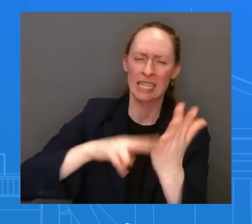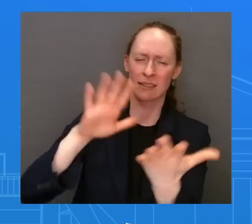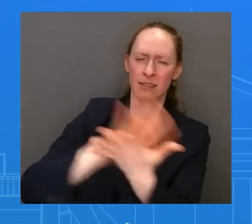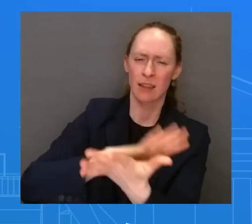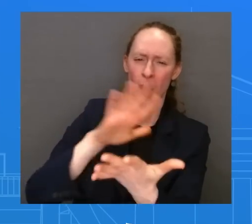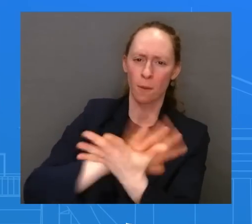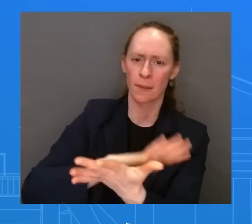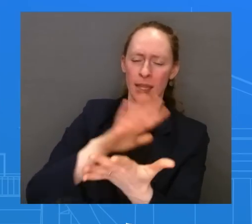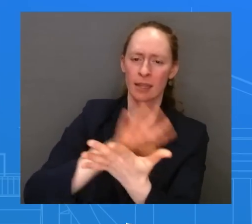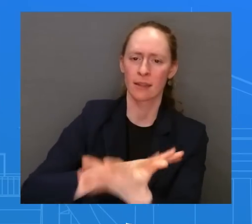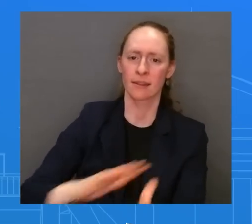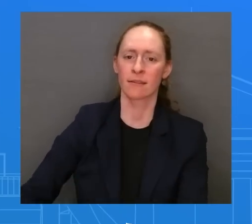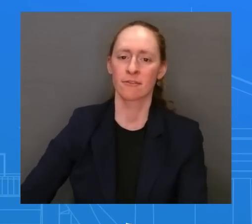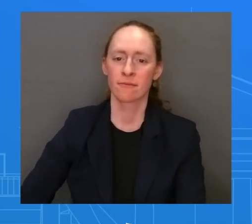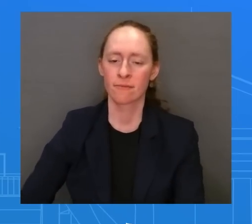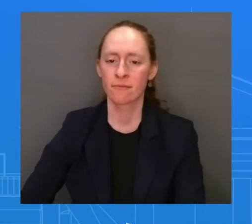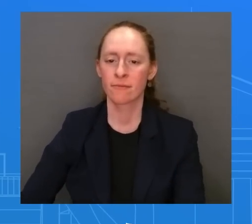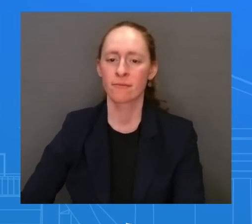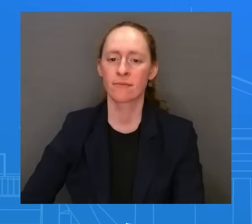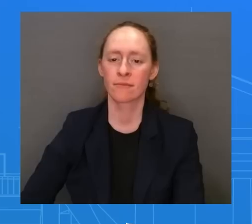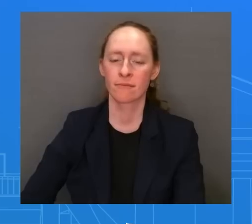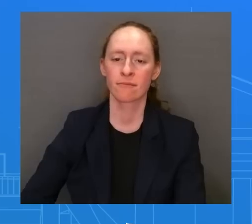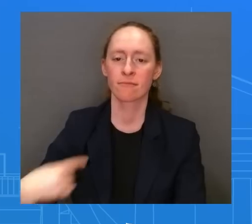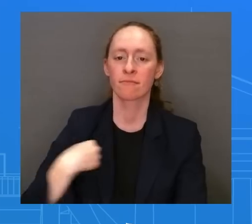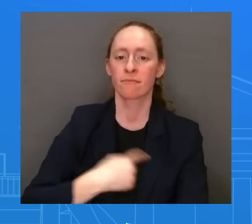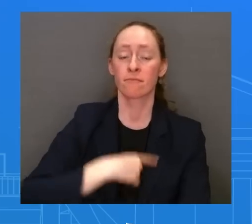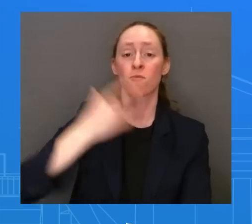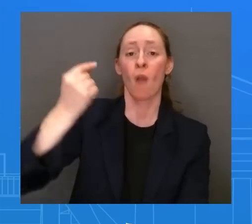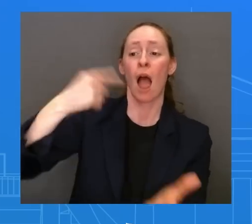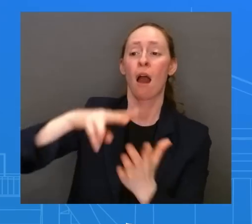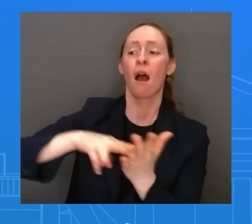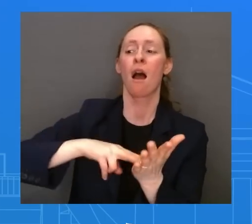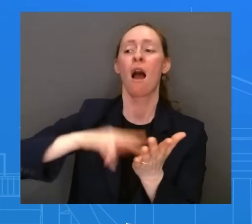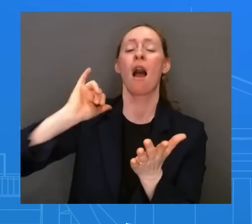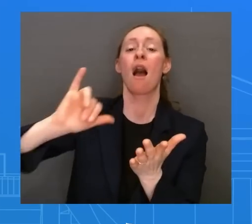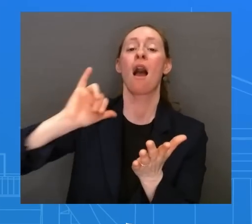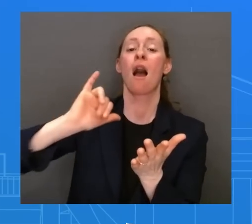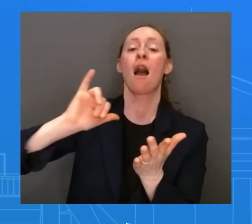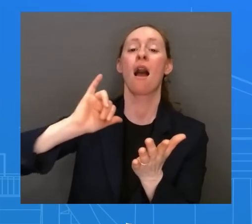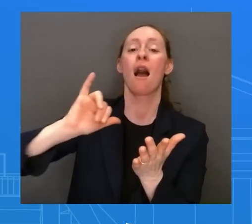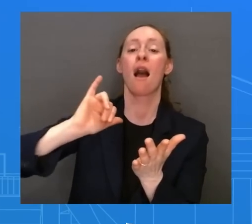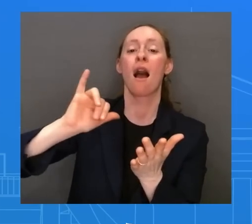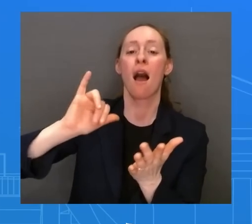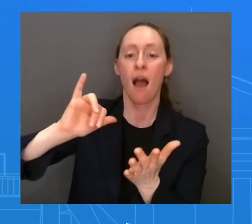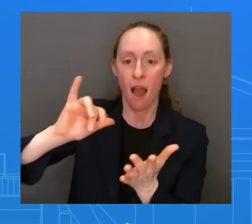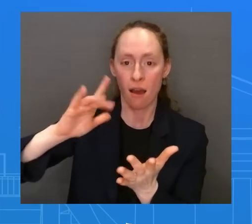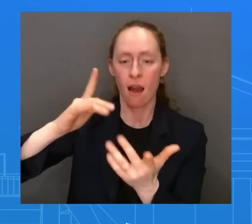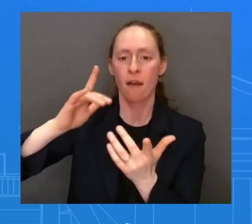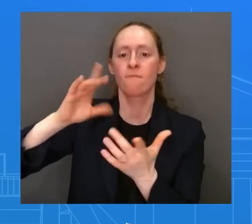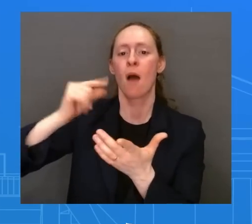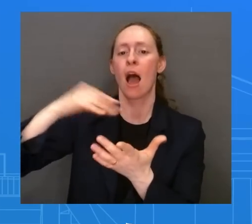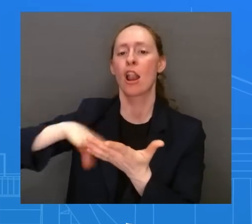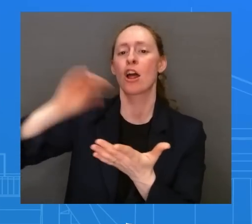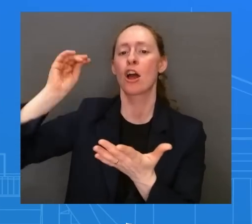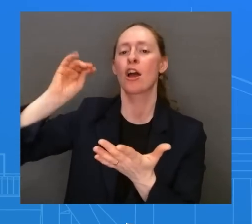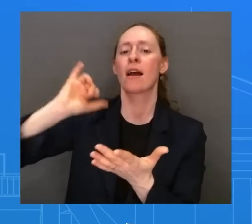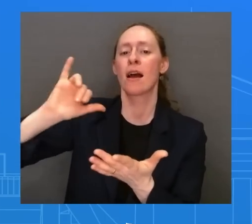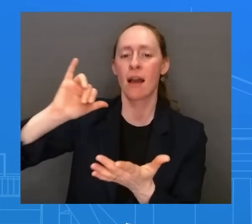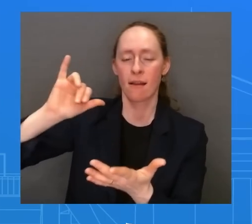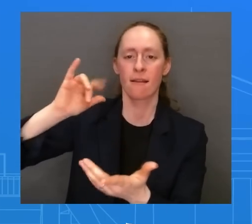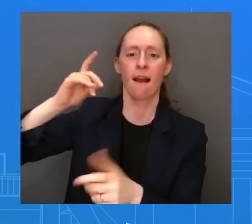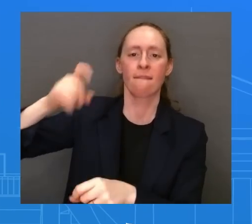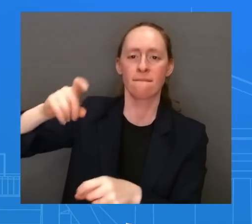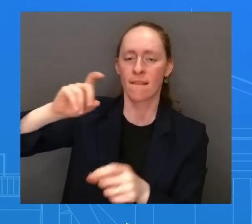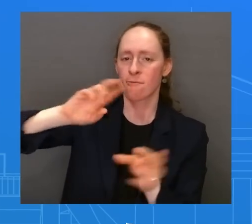you've got to you've got to really work hard at planning you got to really work hard at internet interagency coordination you gotta